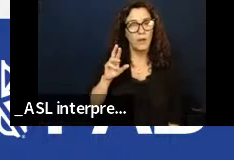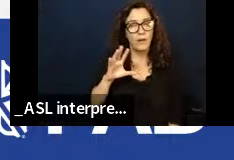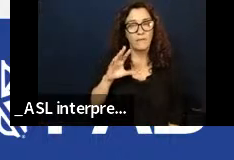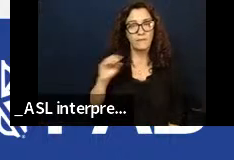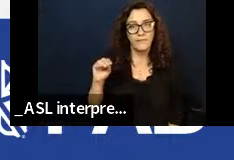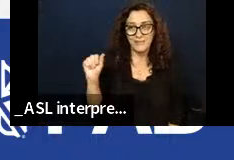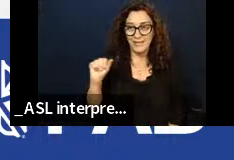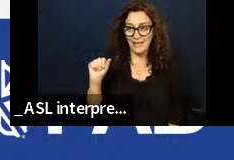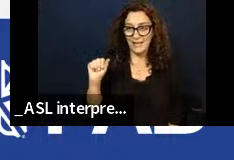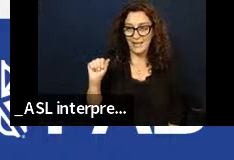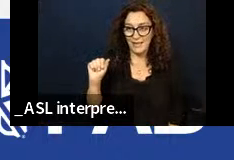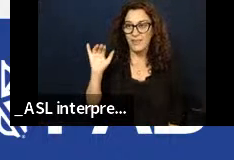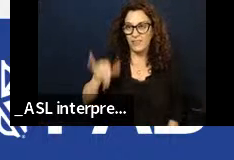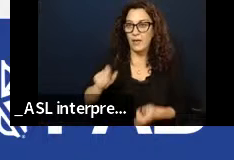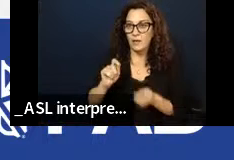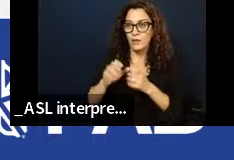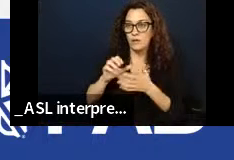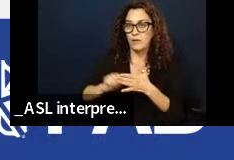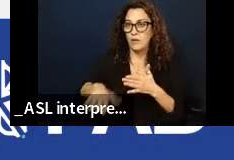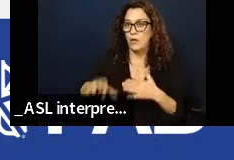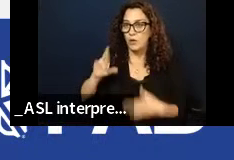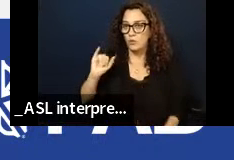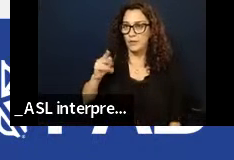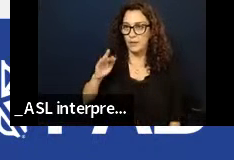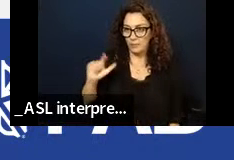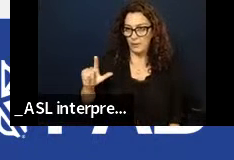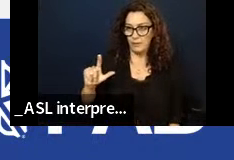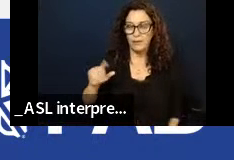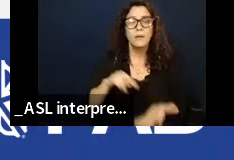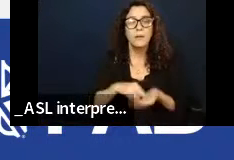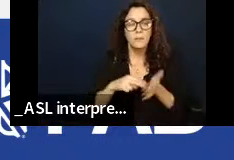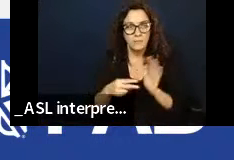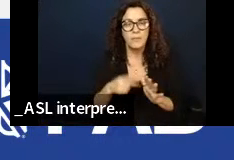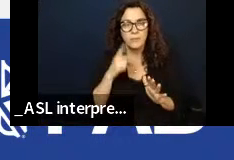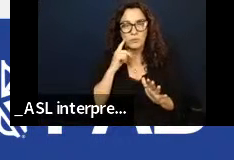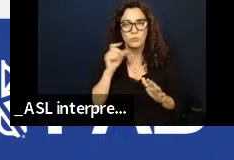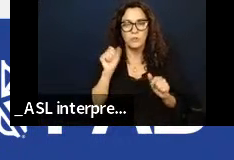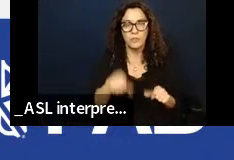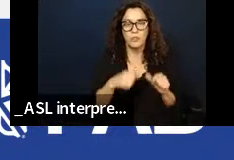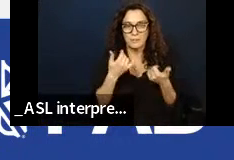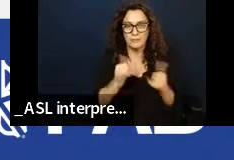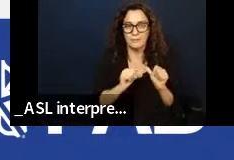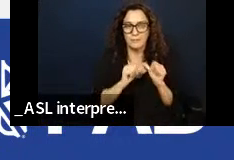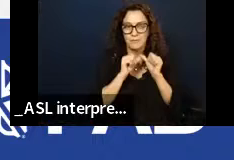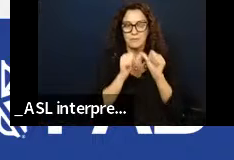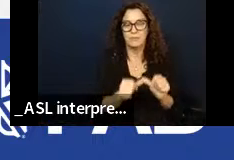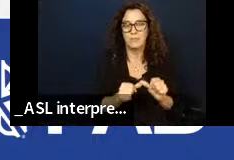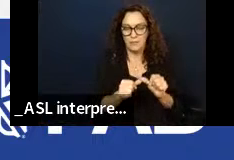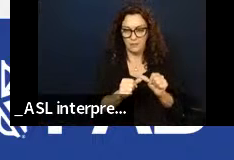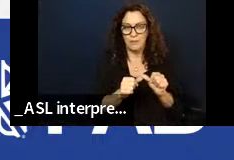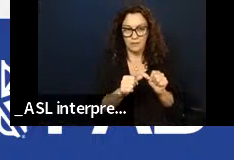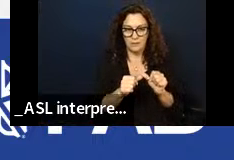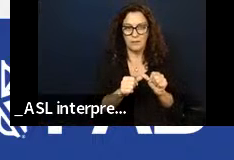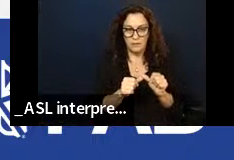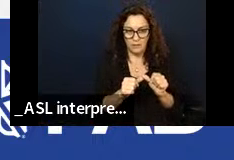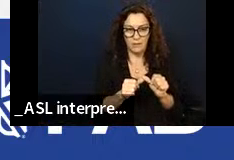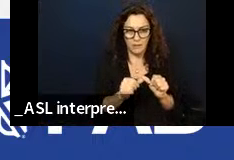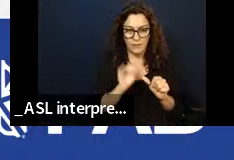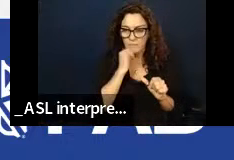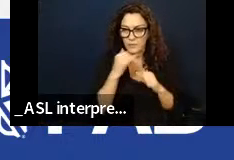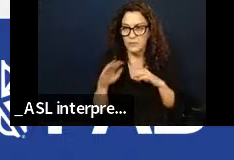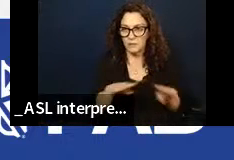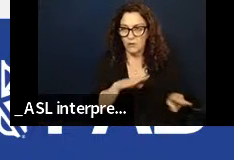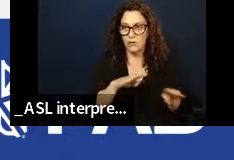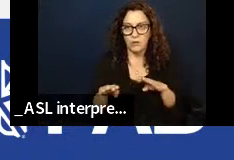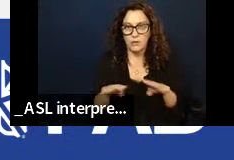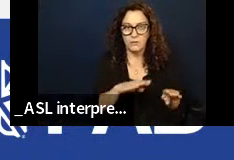provided us access to sustained misconduct files for current RPD officers. So these misconduct files can be